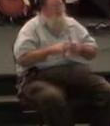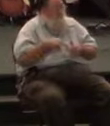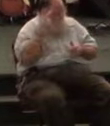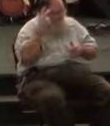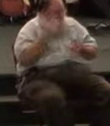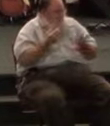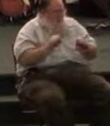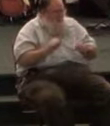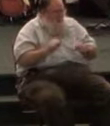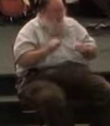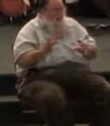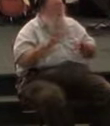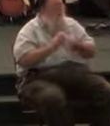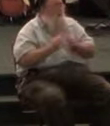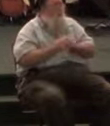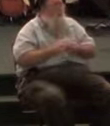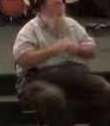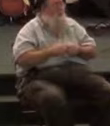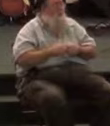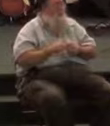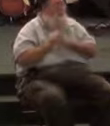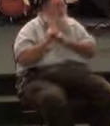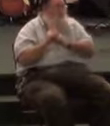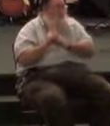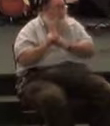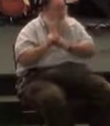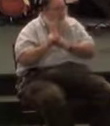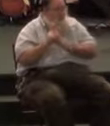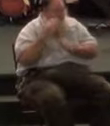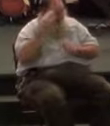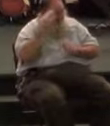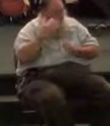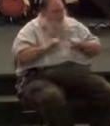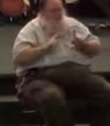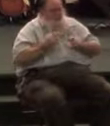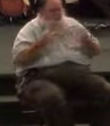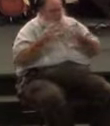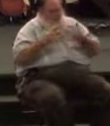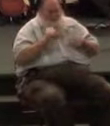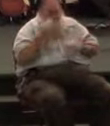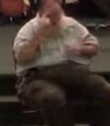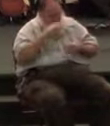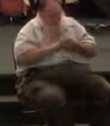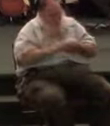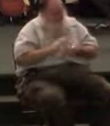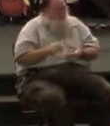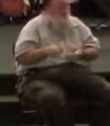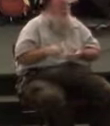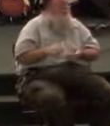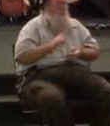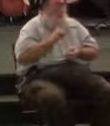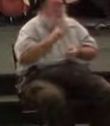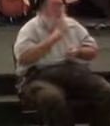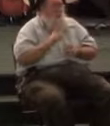not believing that he really was a disciple. But Barnabas took him and brought him to